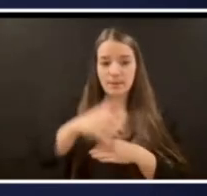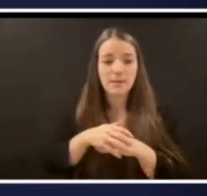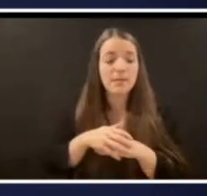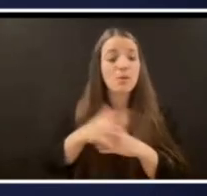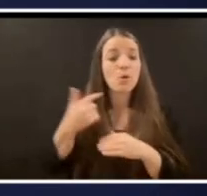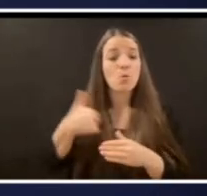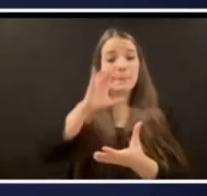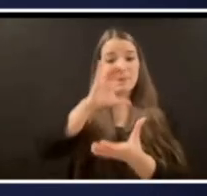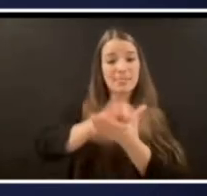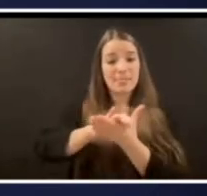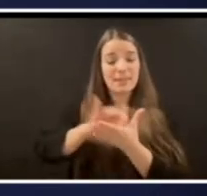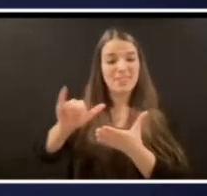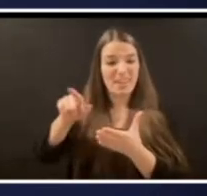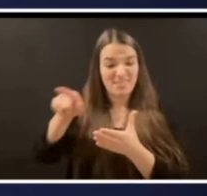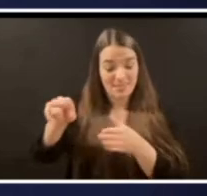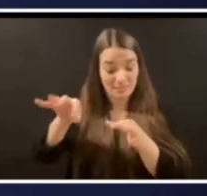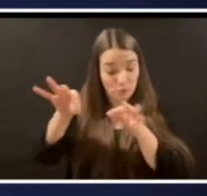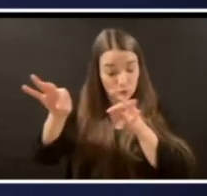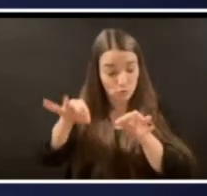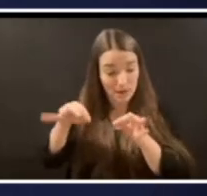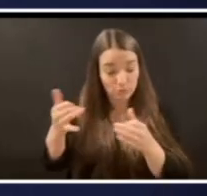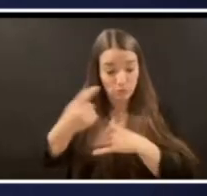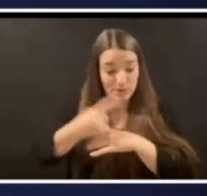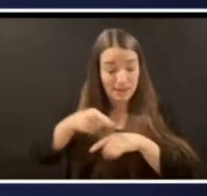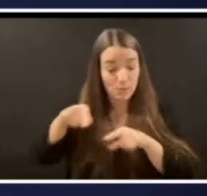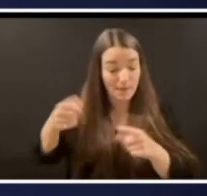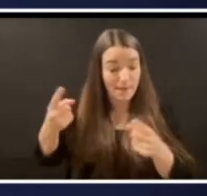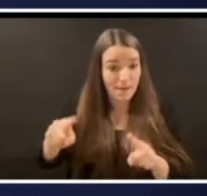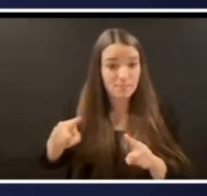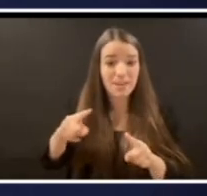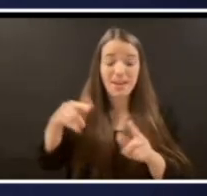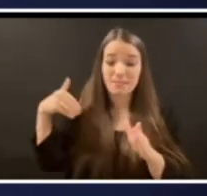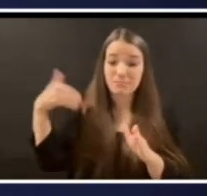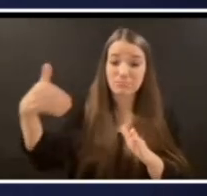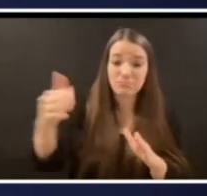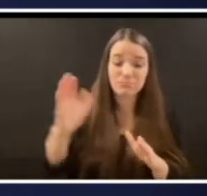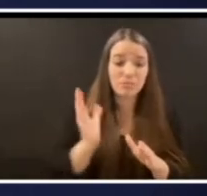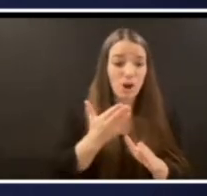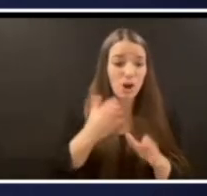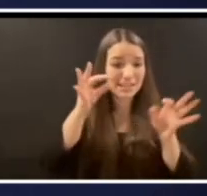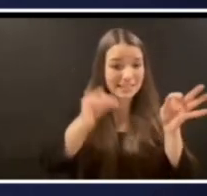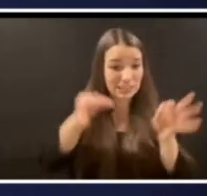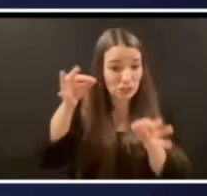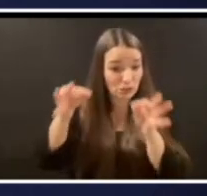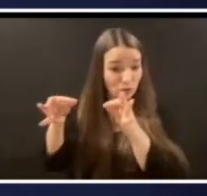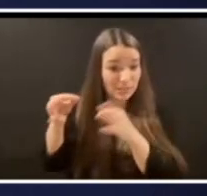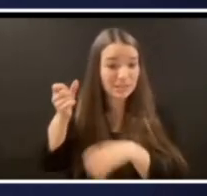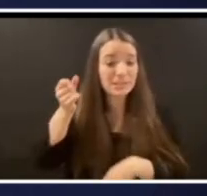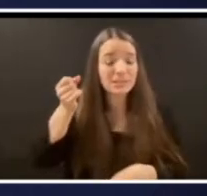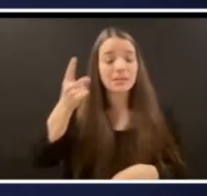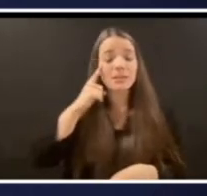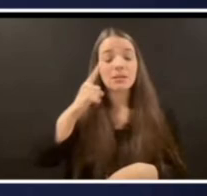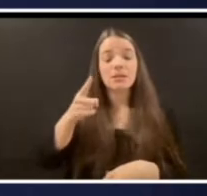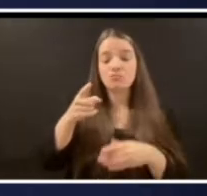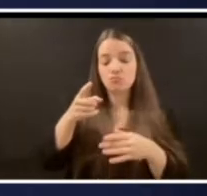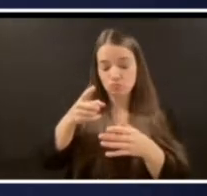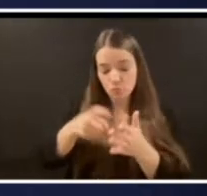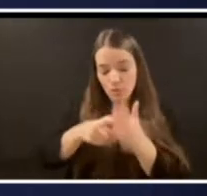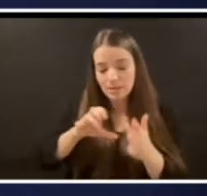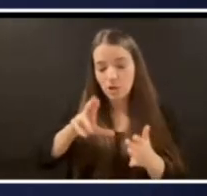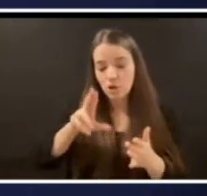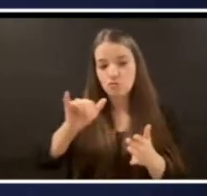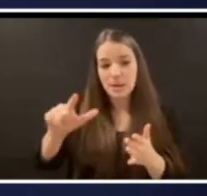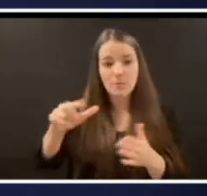by my colleagues today and assembled throughout our hearings warrants a criminal referral of